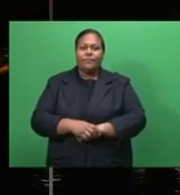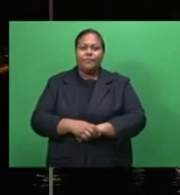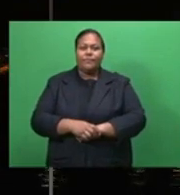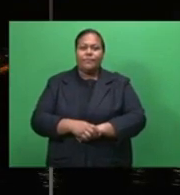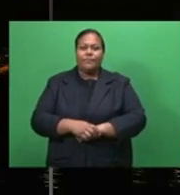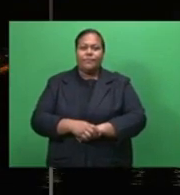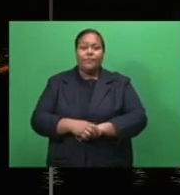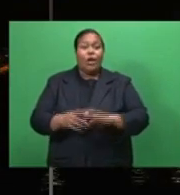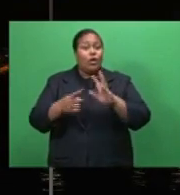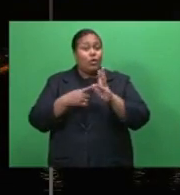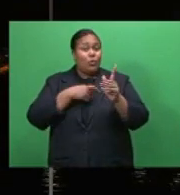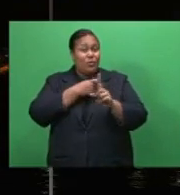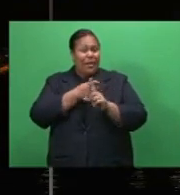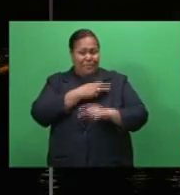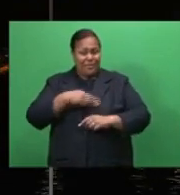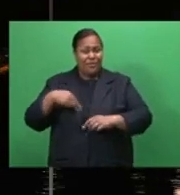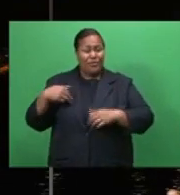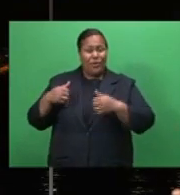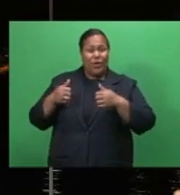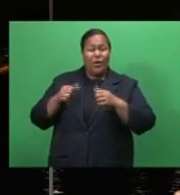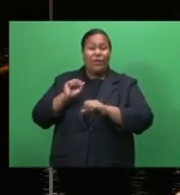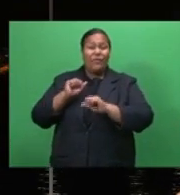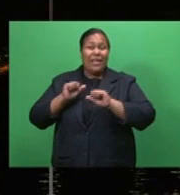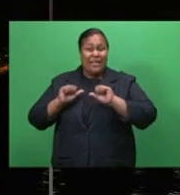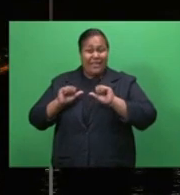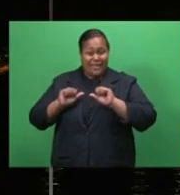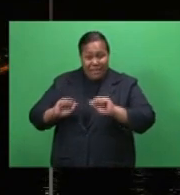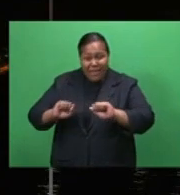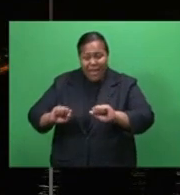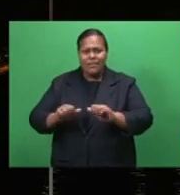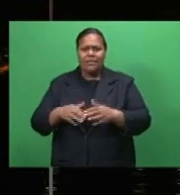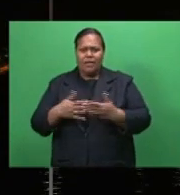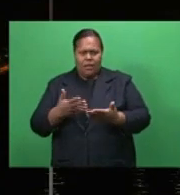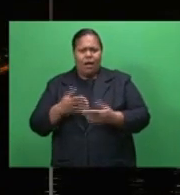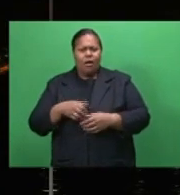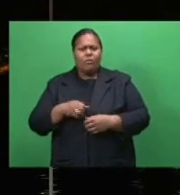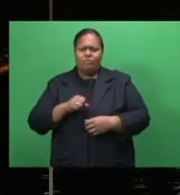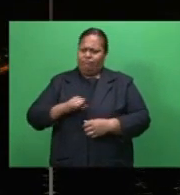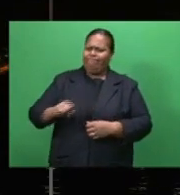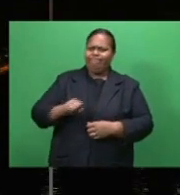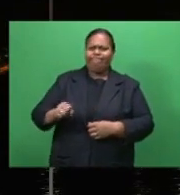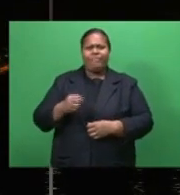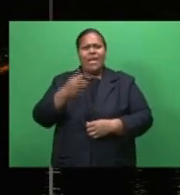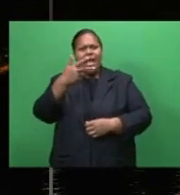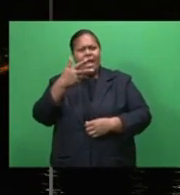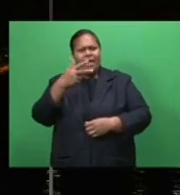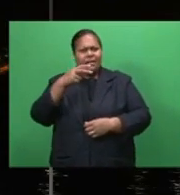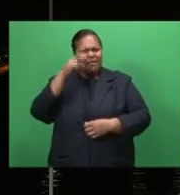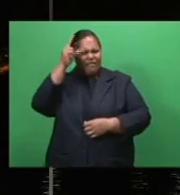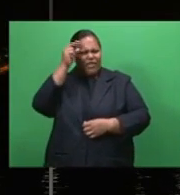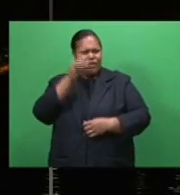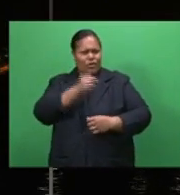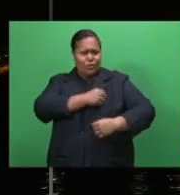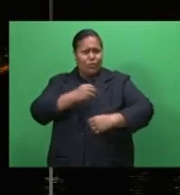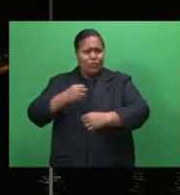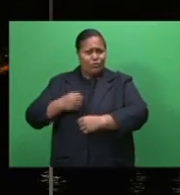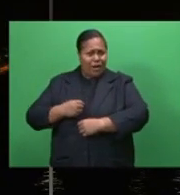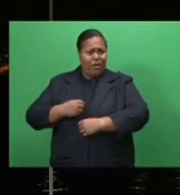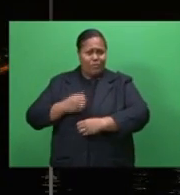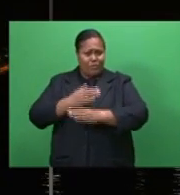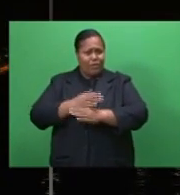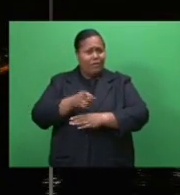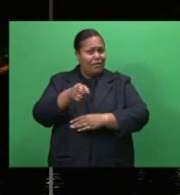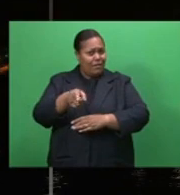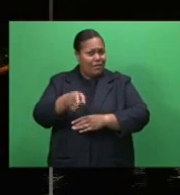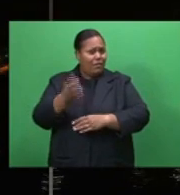The UK's Ministry of Defence has rejected claims brought by 8 Fijian former Commonwealth soldiers who say a systematic failure